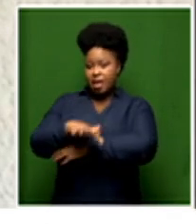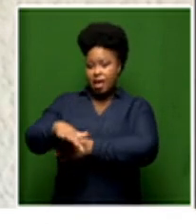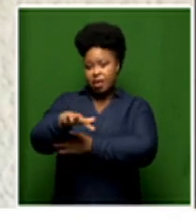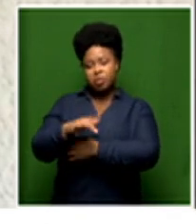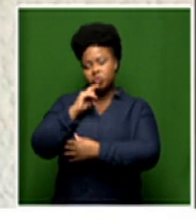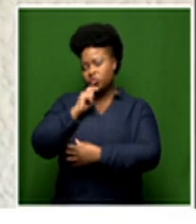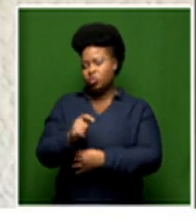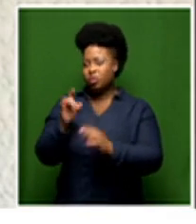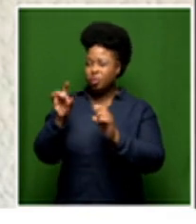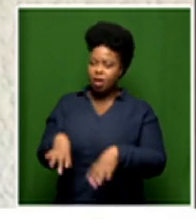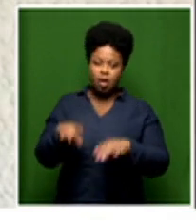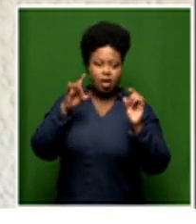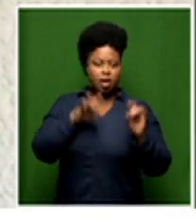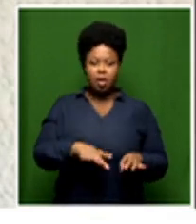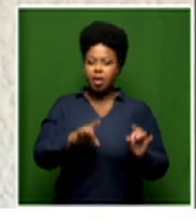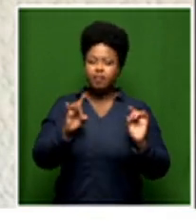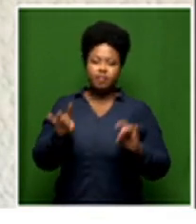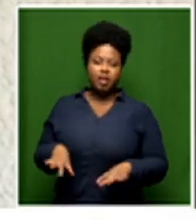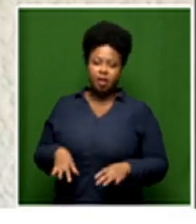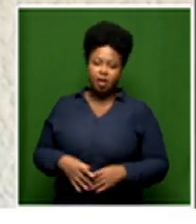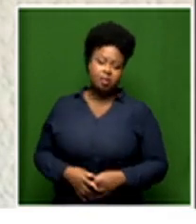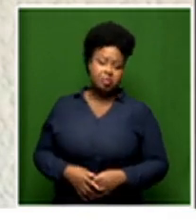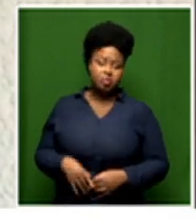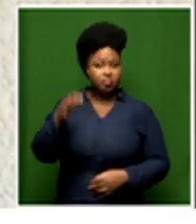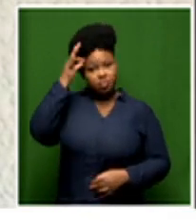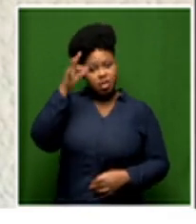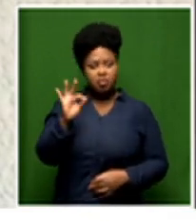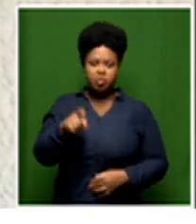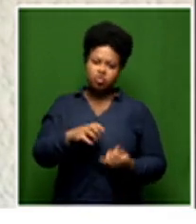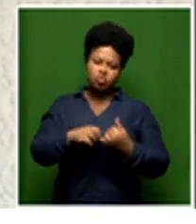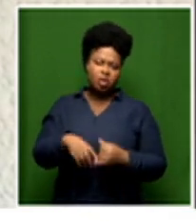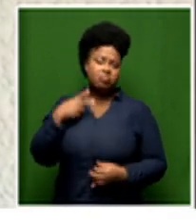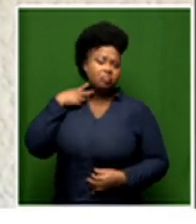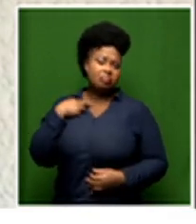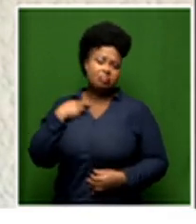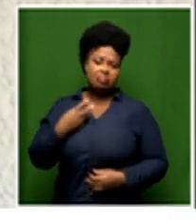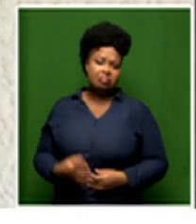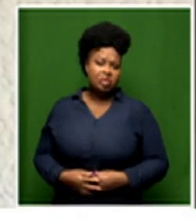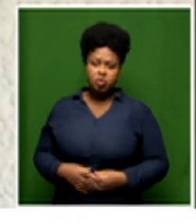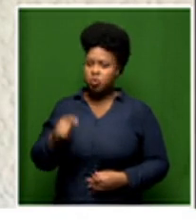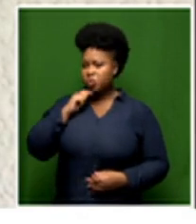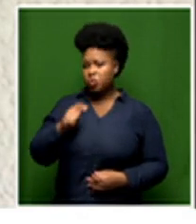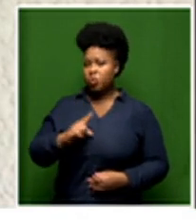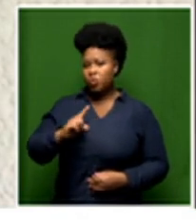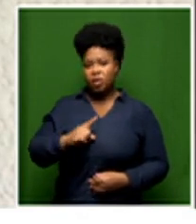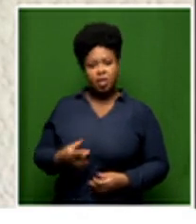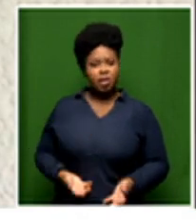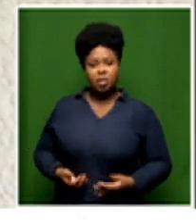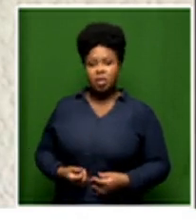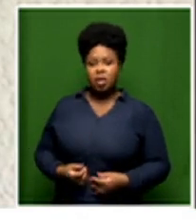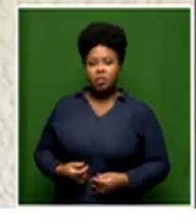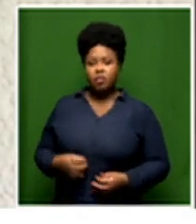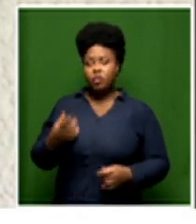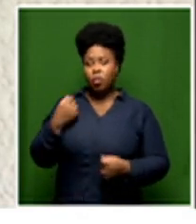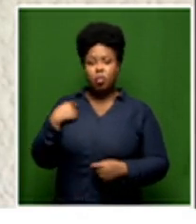are having it very hard. Government must try. It's very disappointing that since the